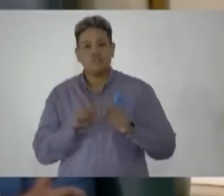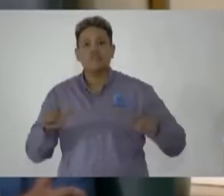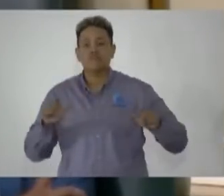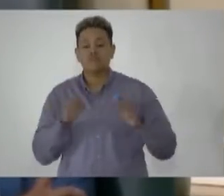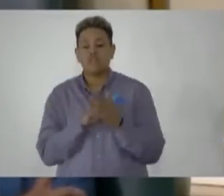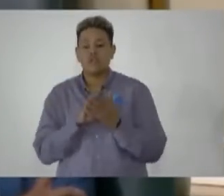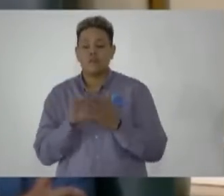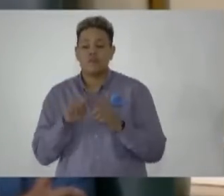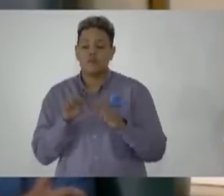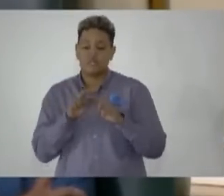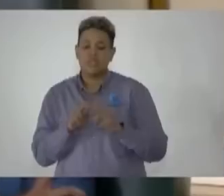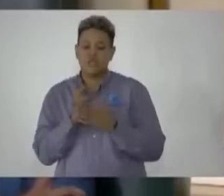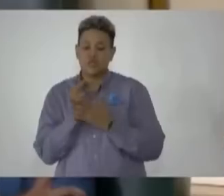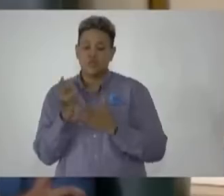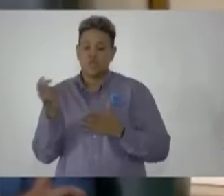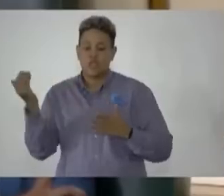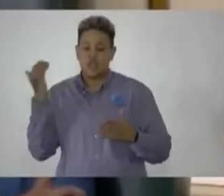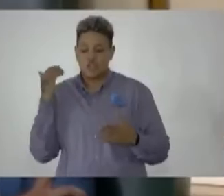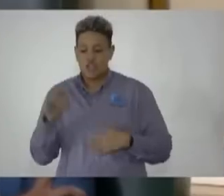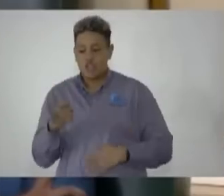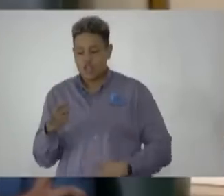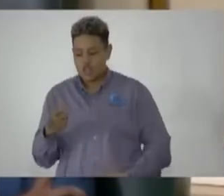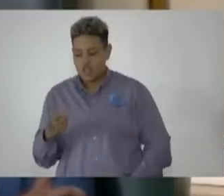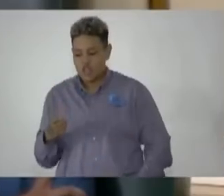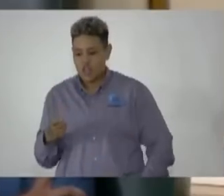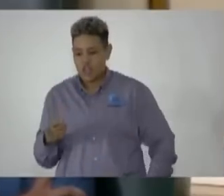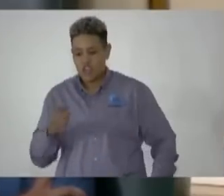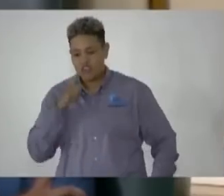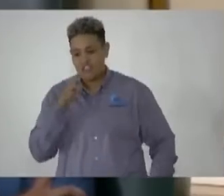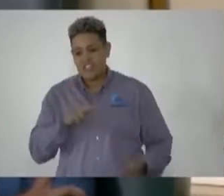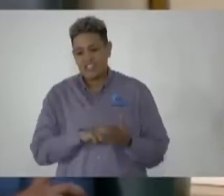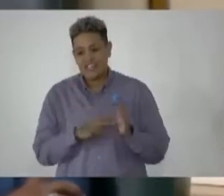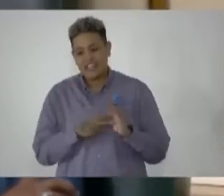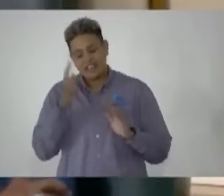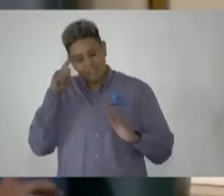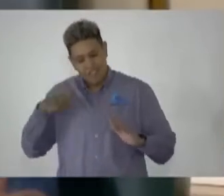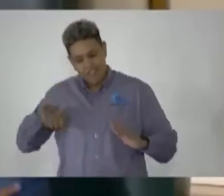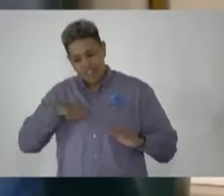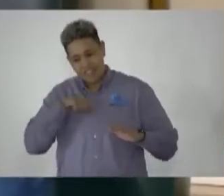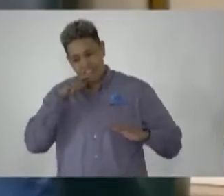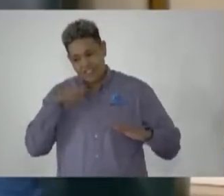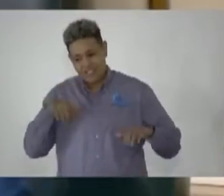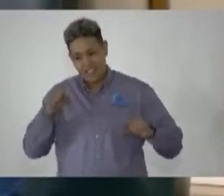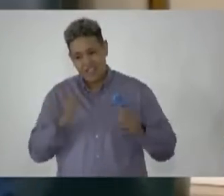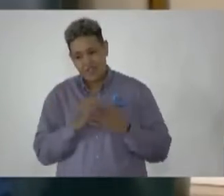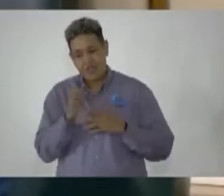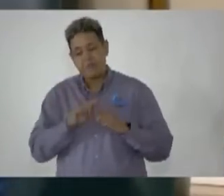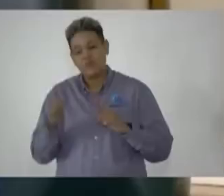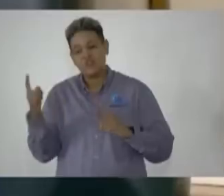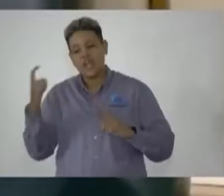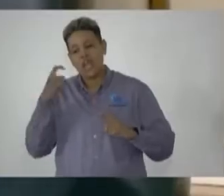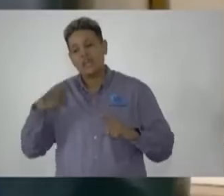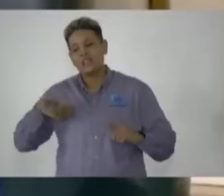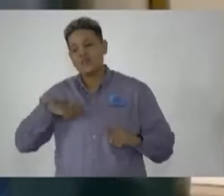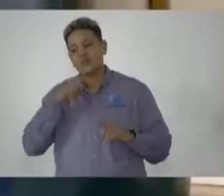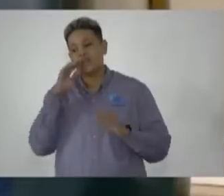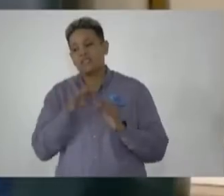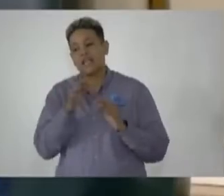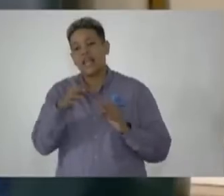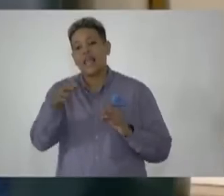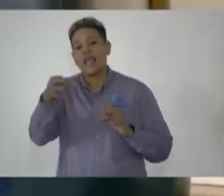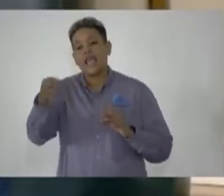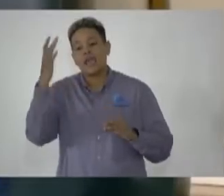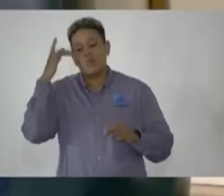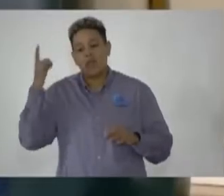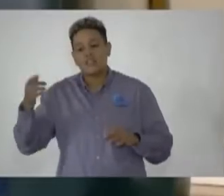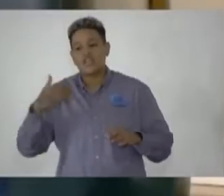when we sat 2 weeks ago, it had been intended for us to take it then, but she had asked that we delay it